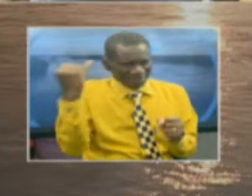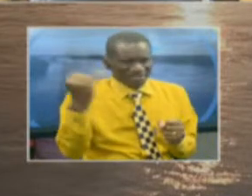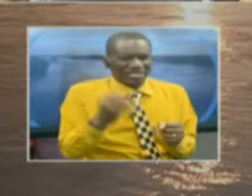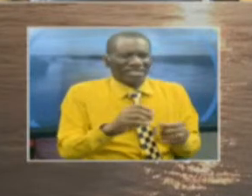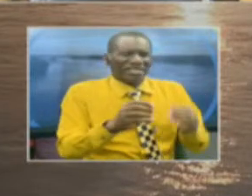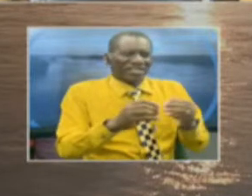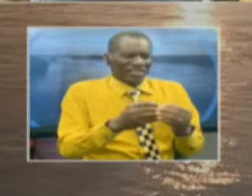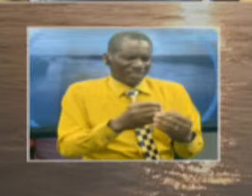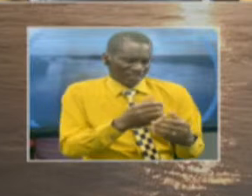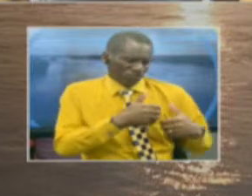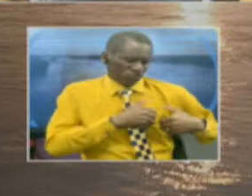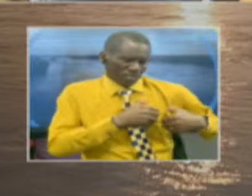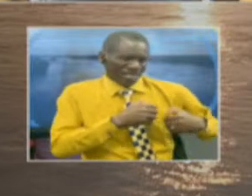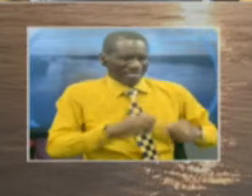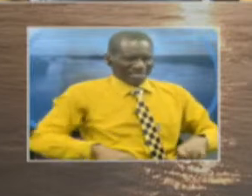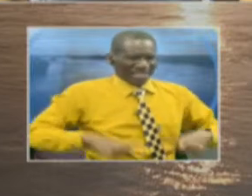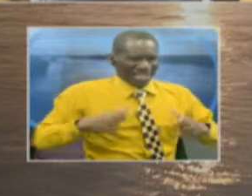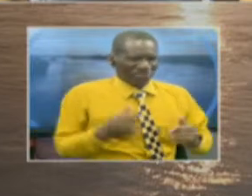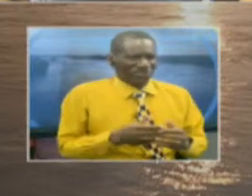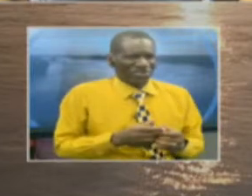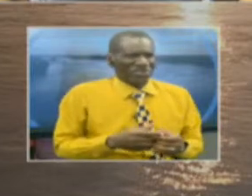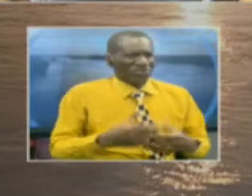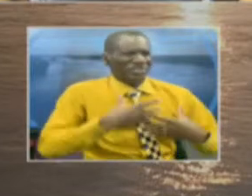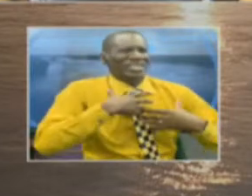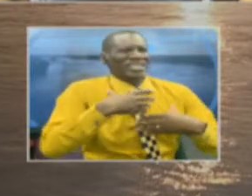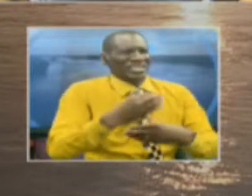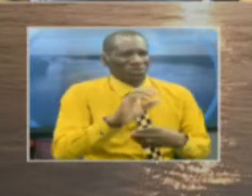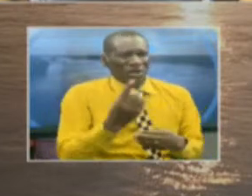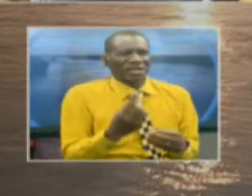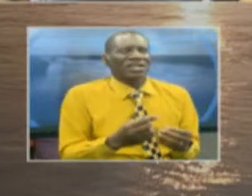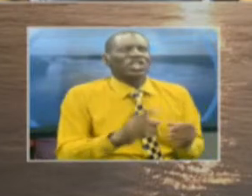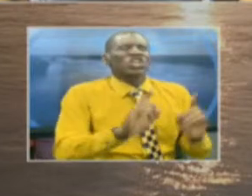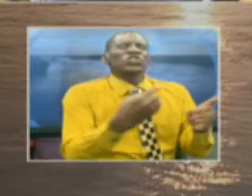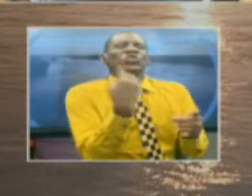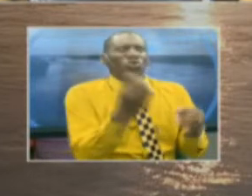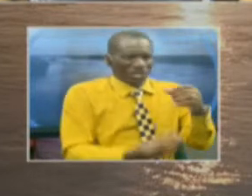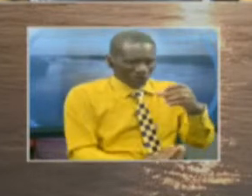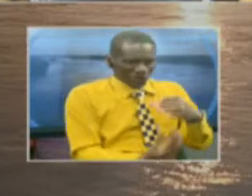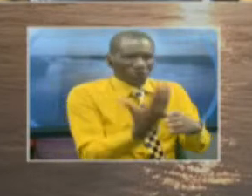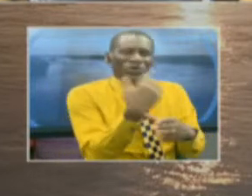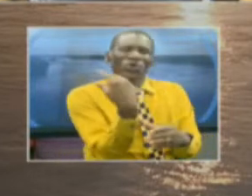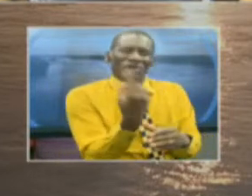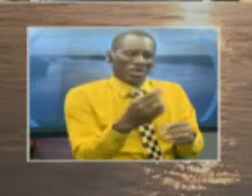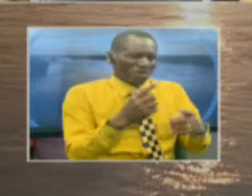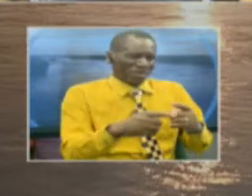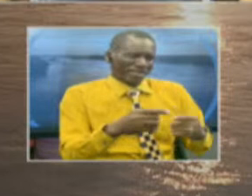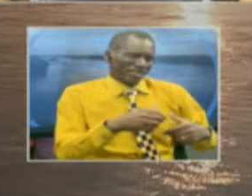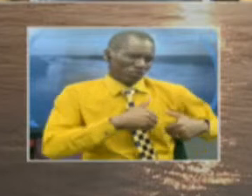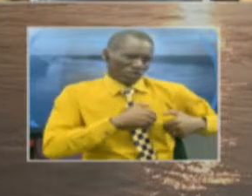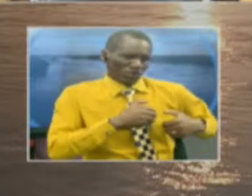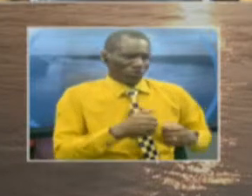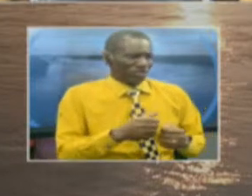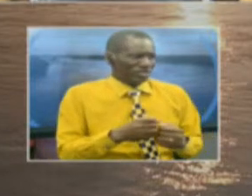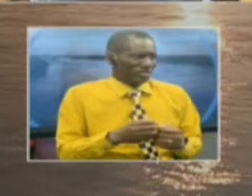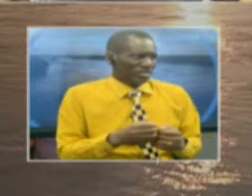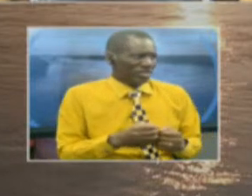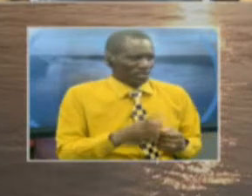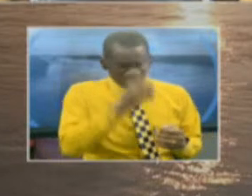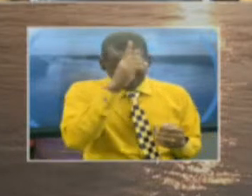dating life was quite an interesting one, leave alone growing up, yeah? Very serious